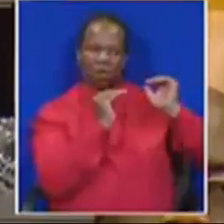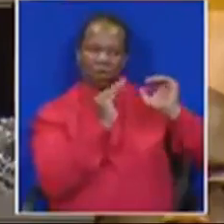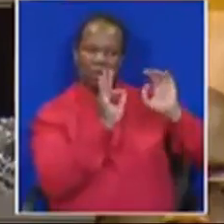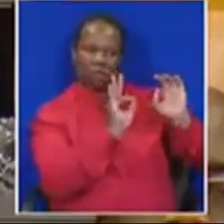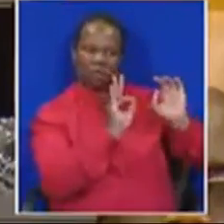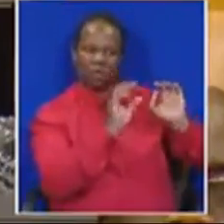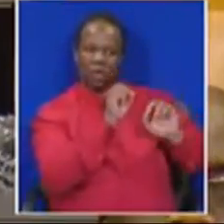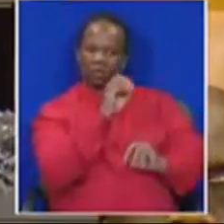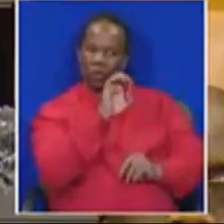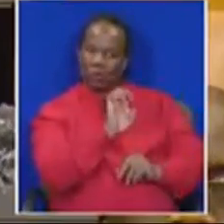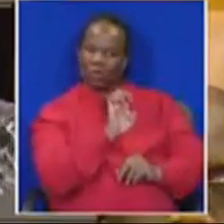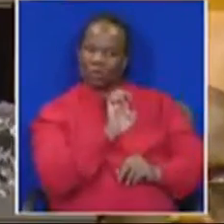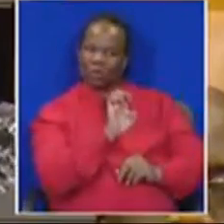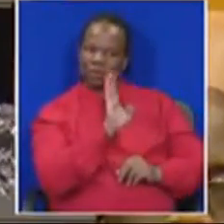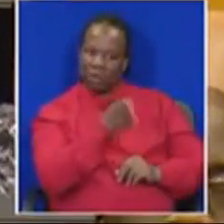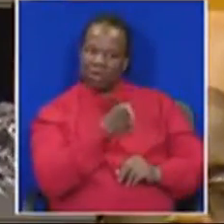enterprises.